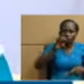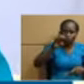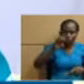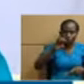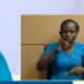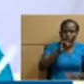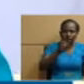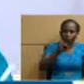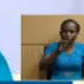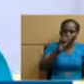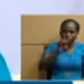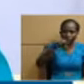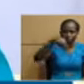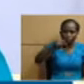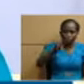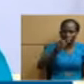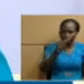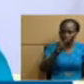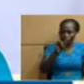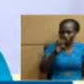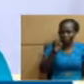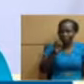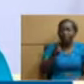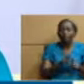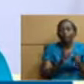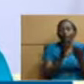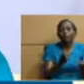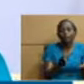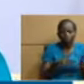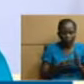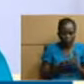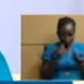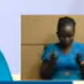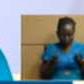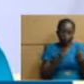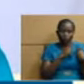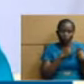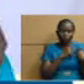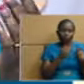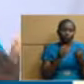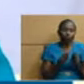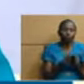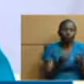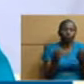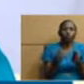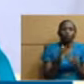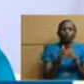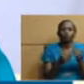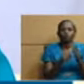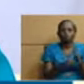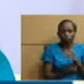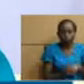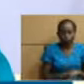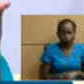why our mandate speaks to redressing those imbalances. Issues of how they